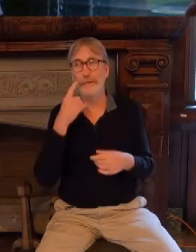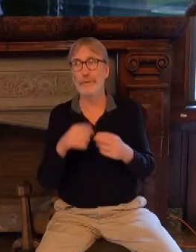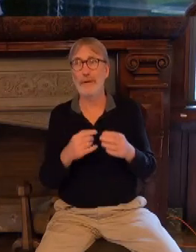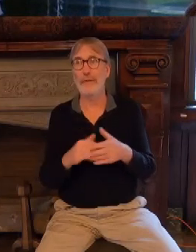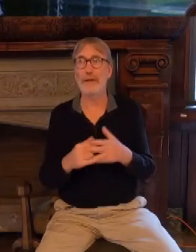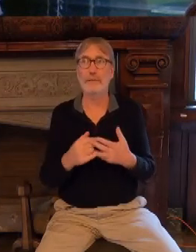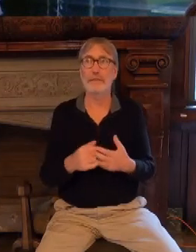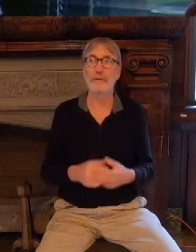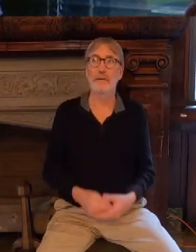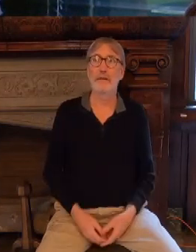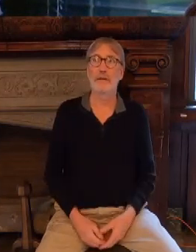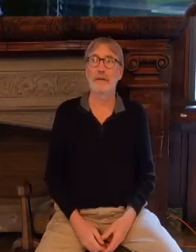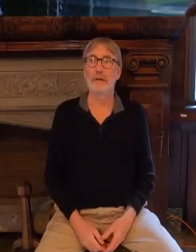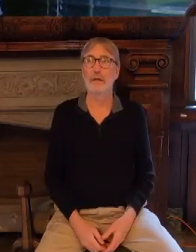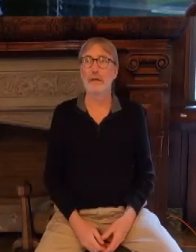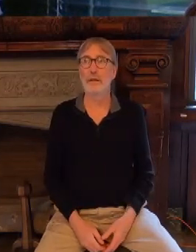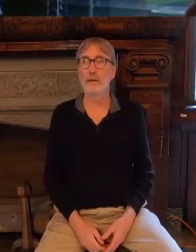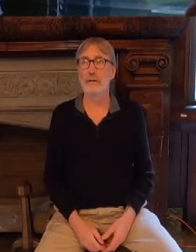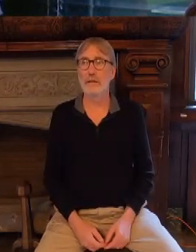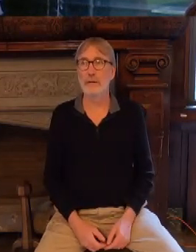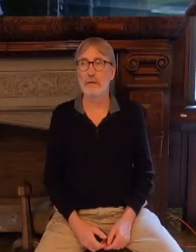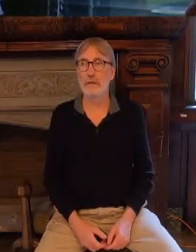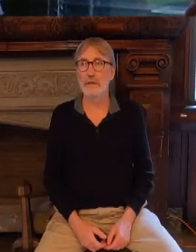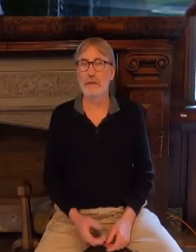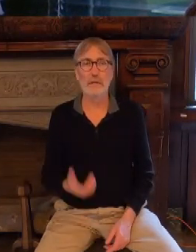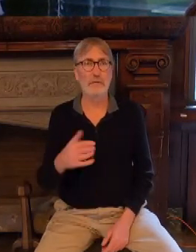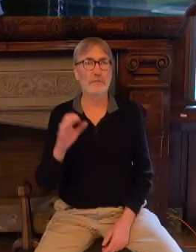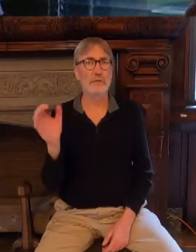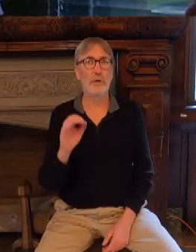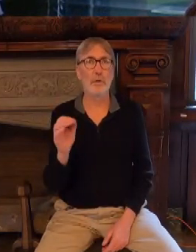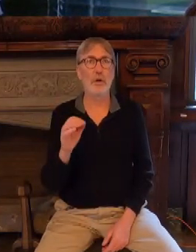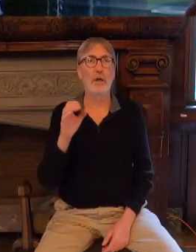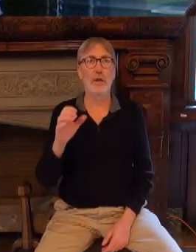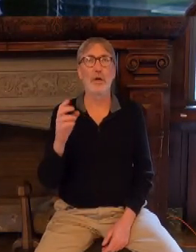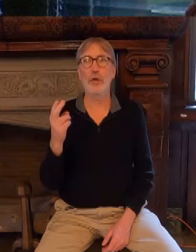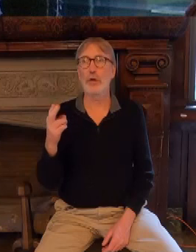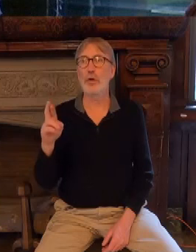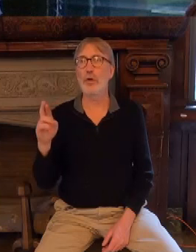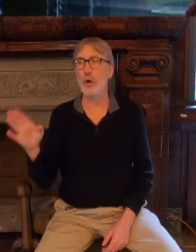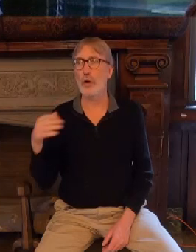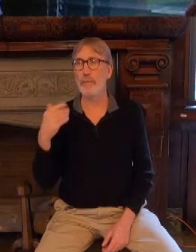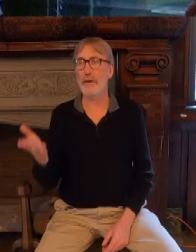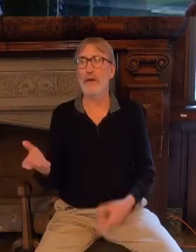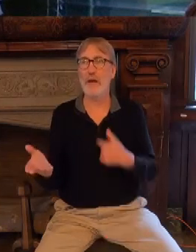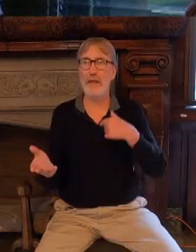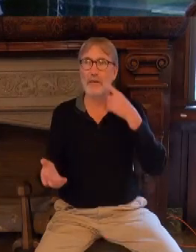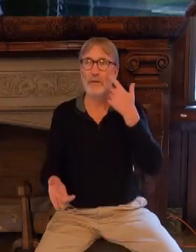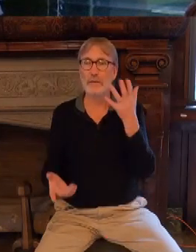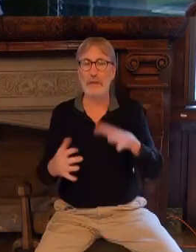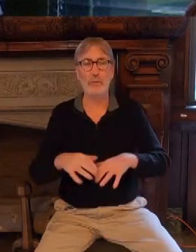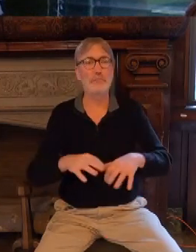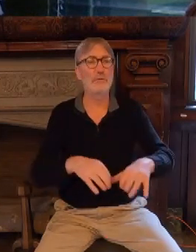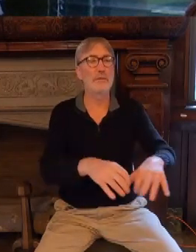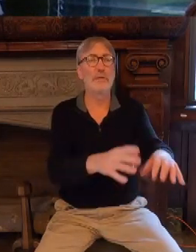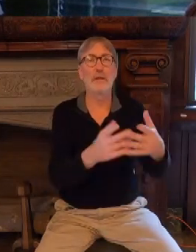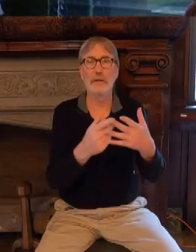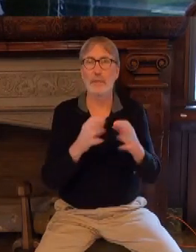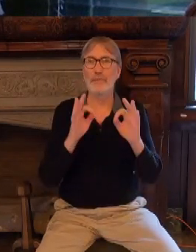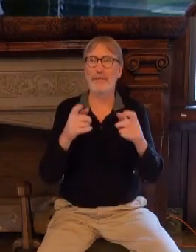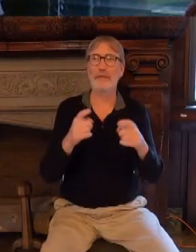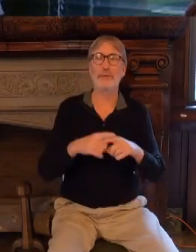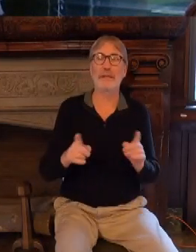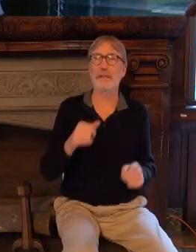and that sort of thing. There's essentially no curb there. And I thought maybe when they built the street they would fix that, but they didn't.